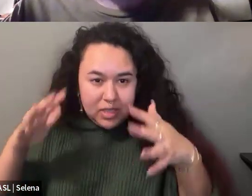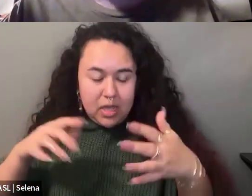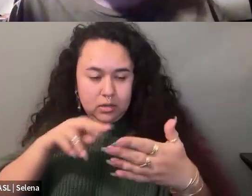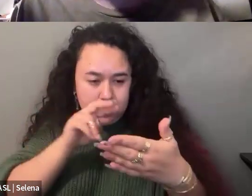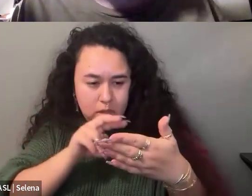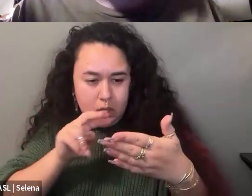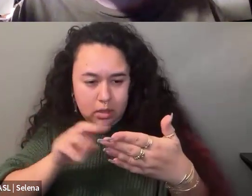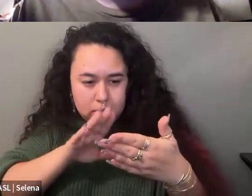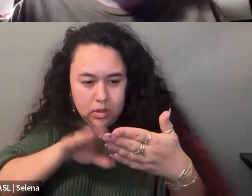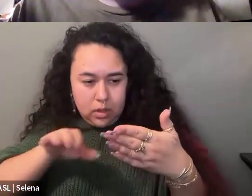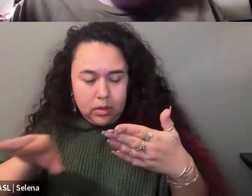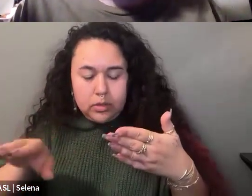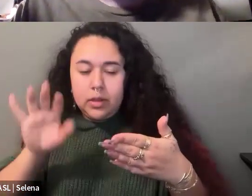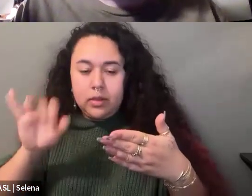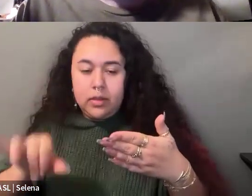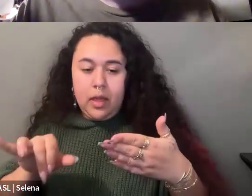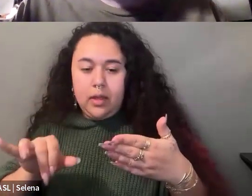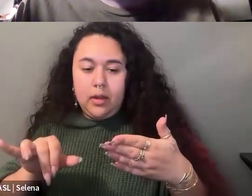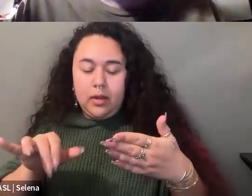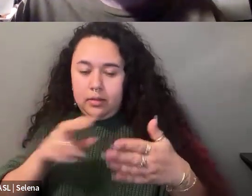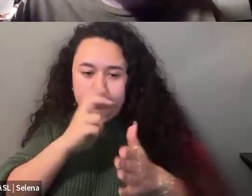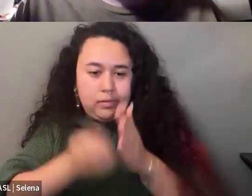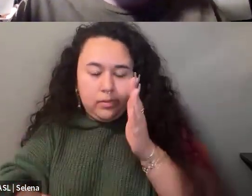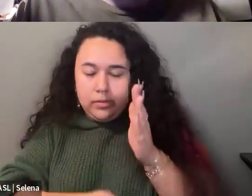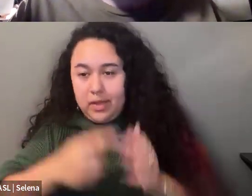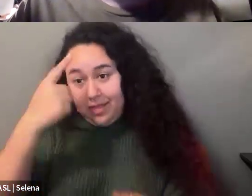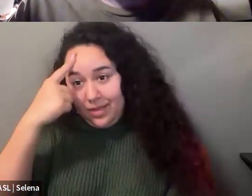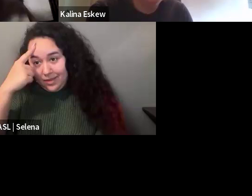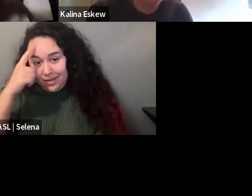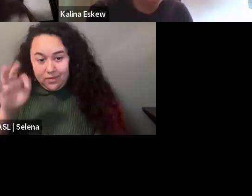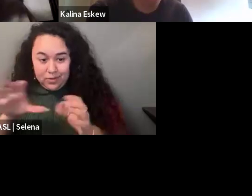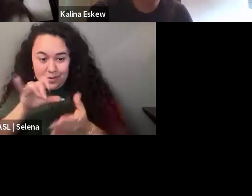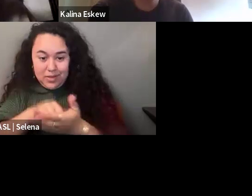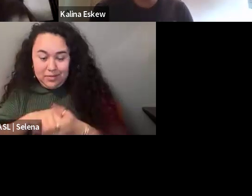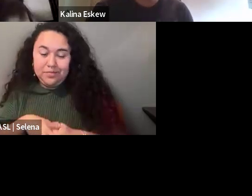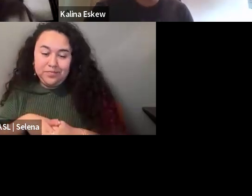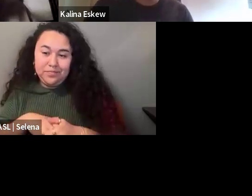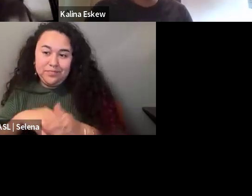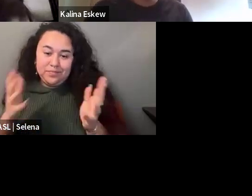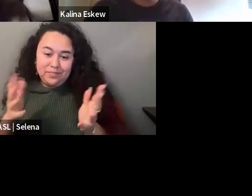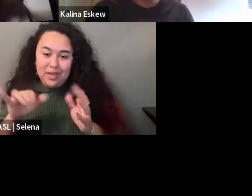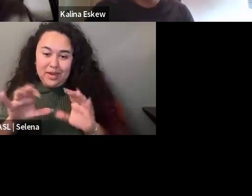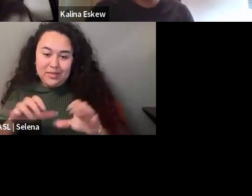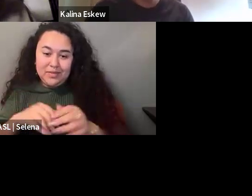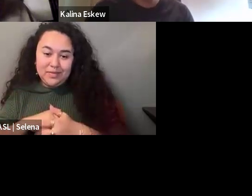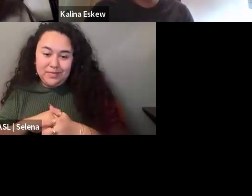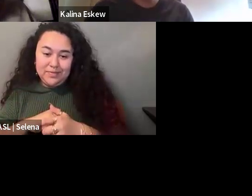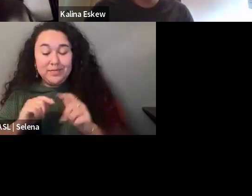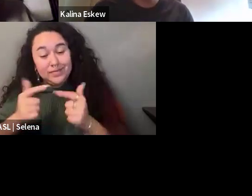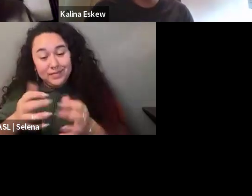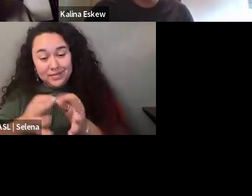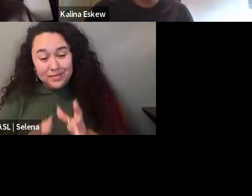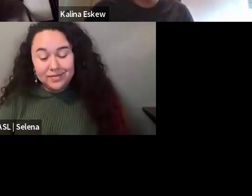pretty soon you're just going to be totally enveloped, I think, if you do that activity.